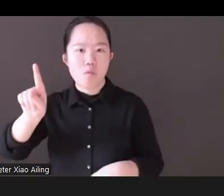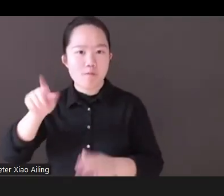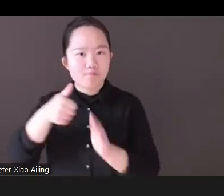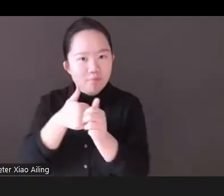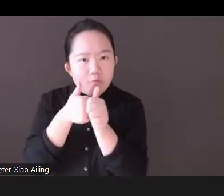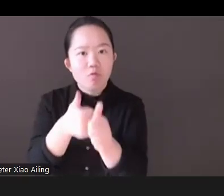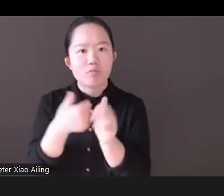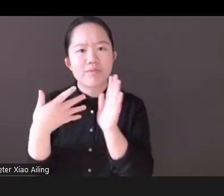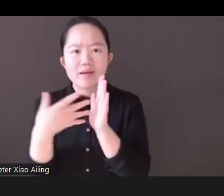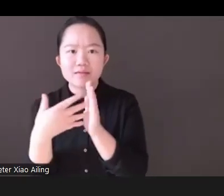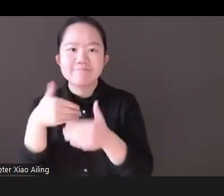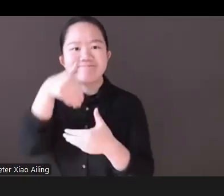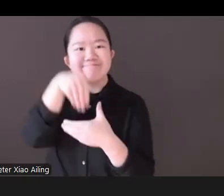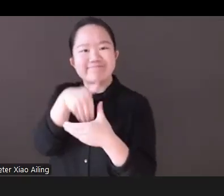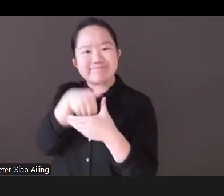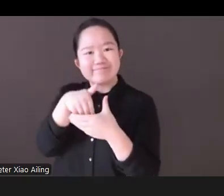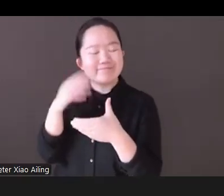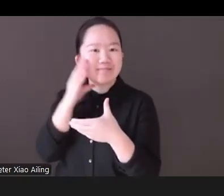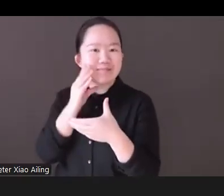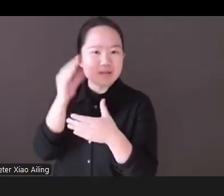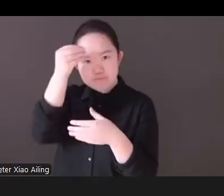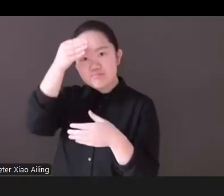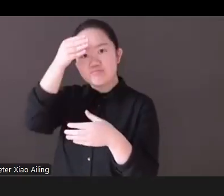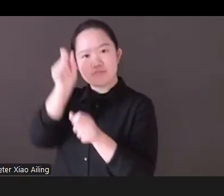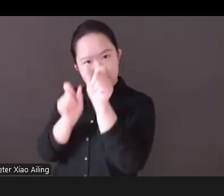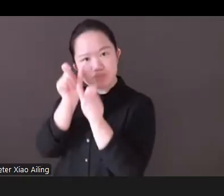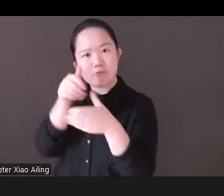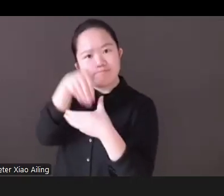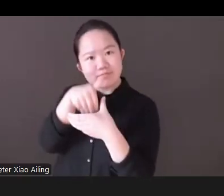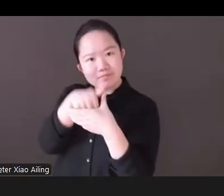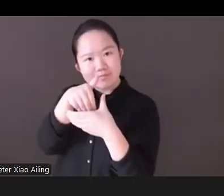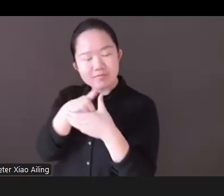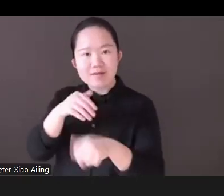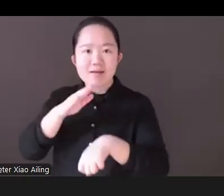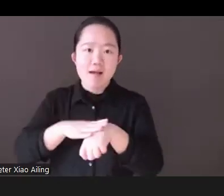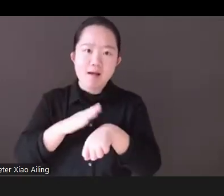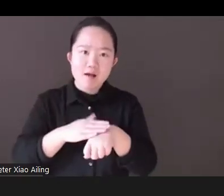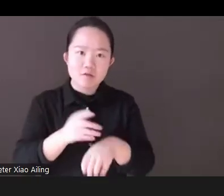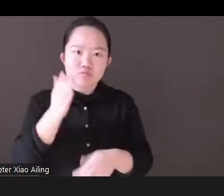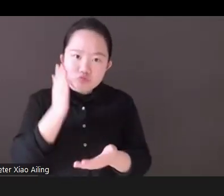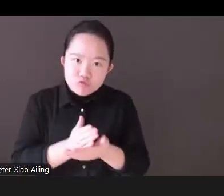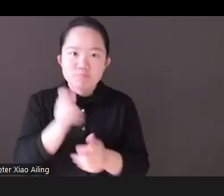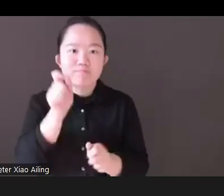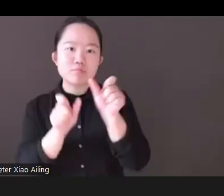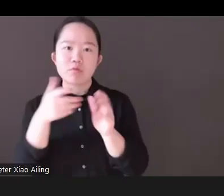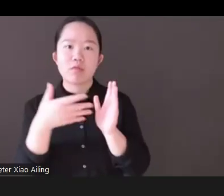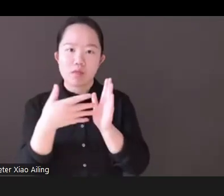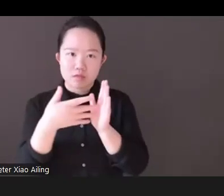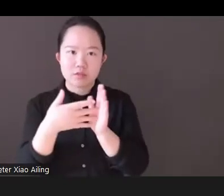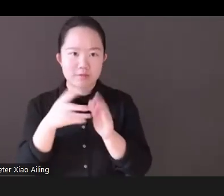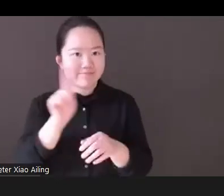use where they have to follow the WCAG 2.0 standard for now. But with the WCAG, now with